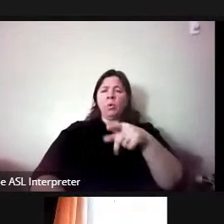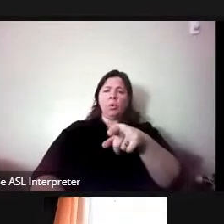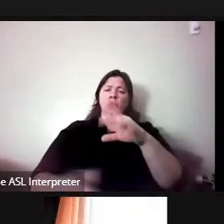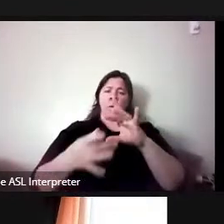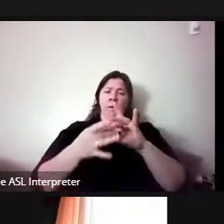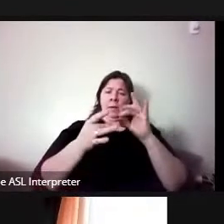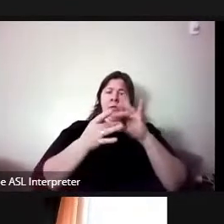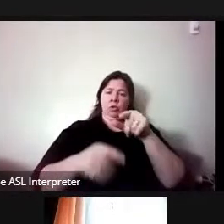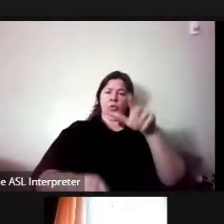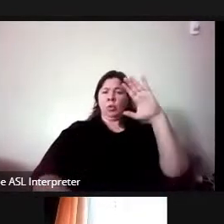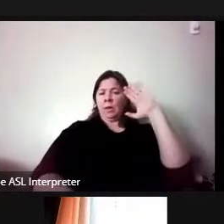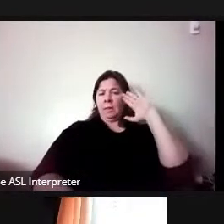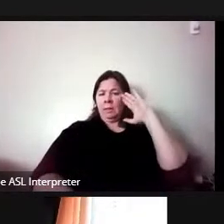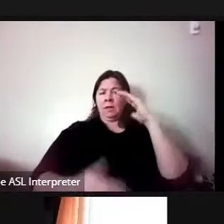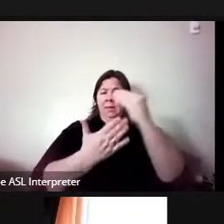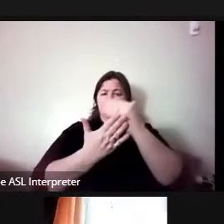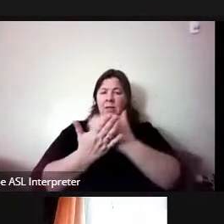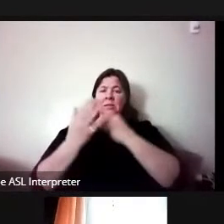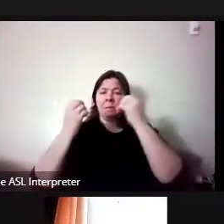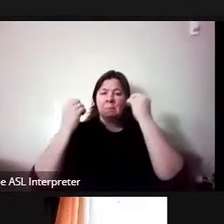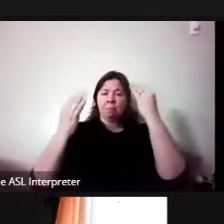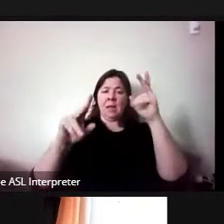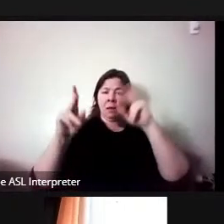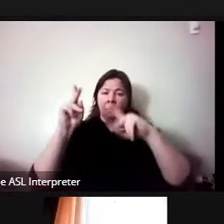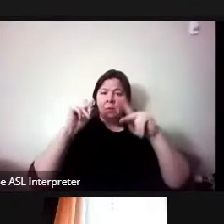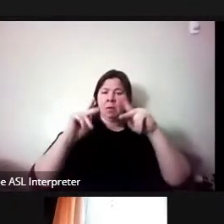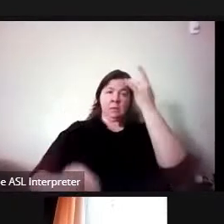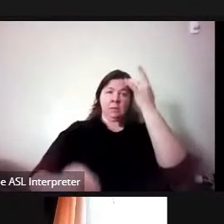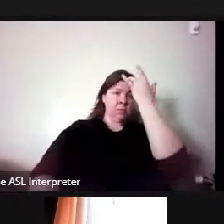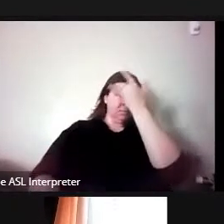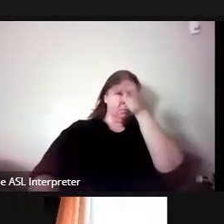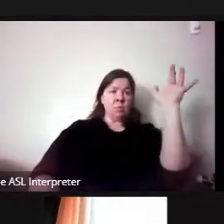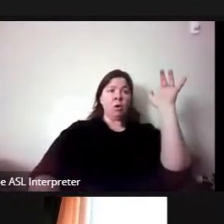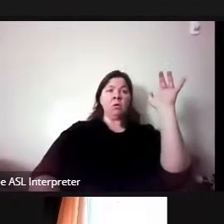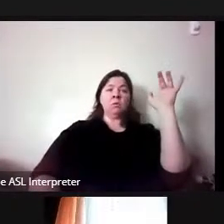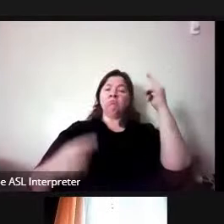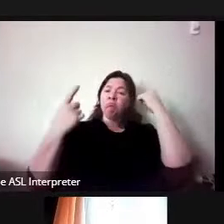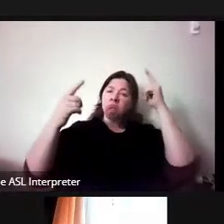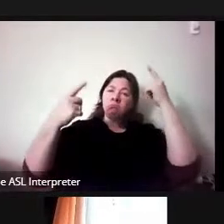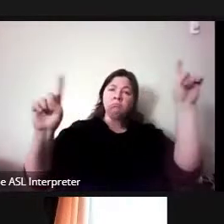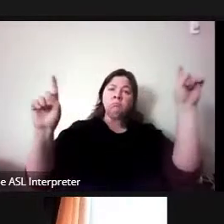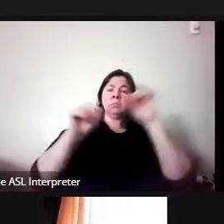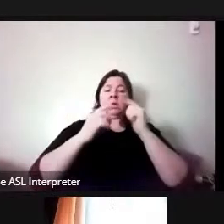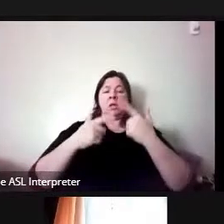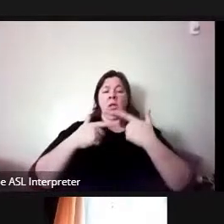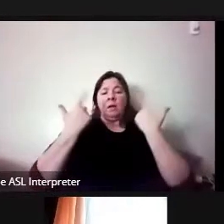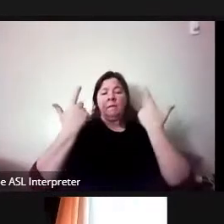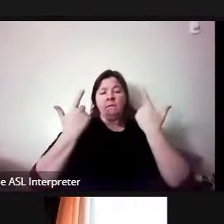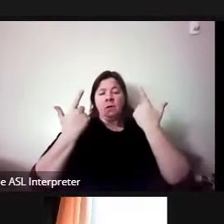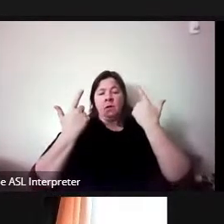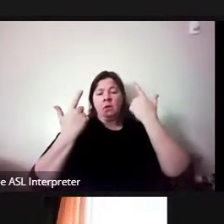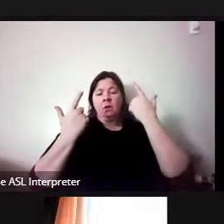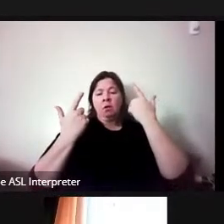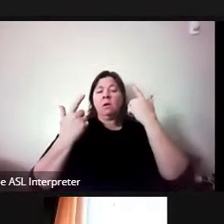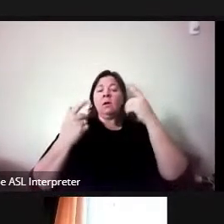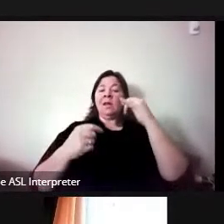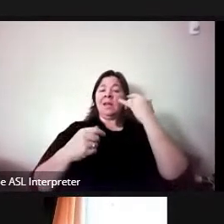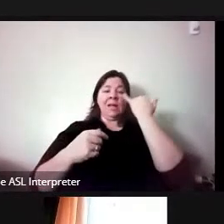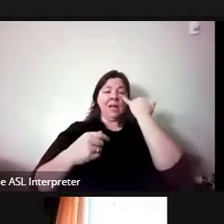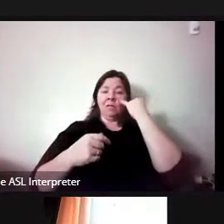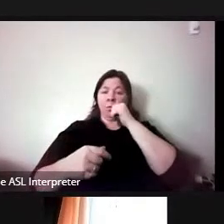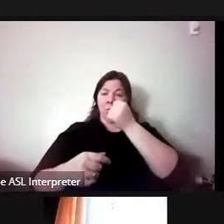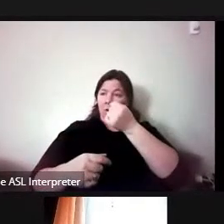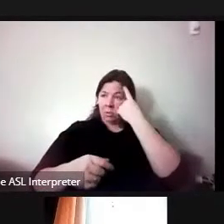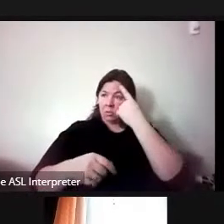mentioned, you have listed lots of people. They're very smart and they're very successful in their life. You know, even if I don't understand